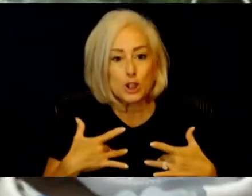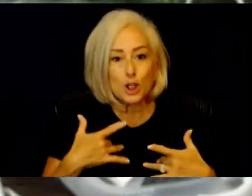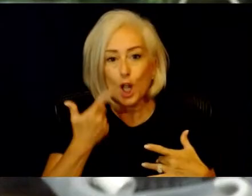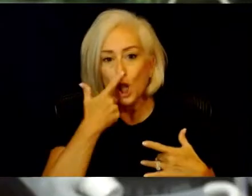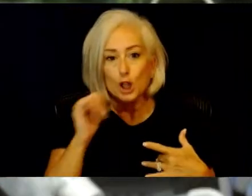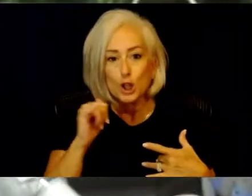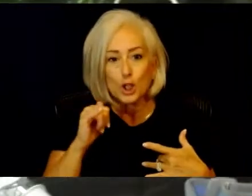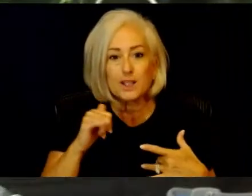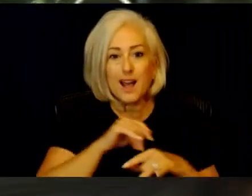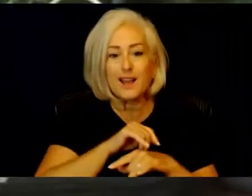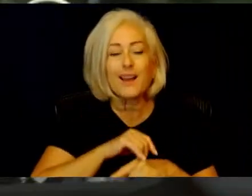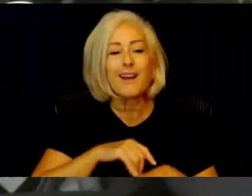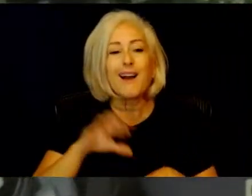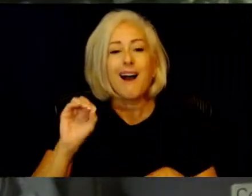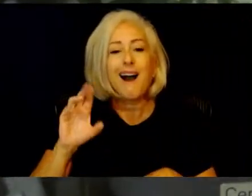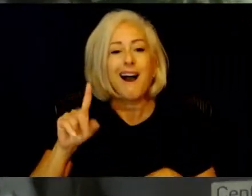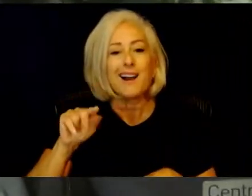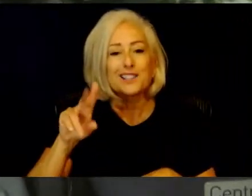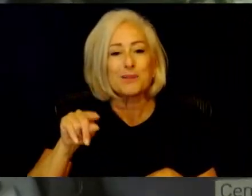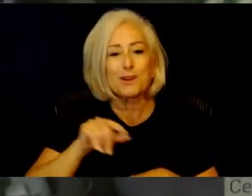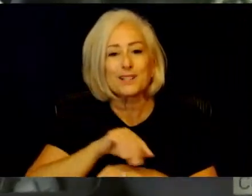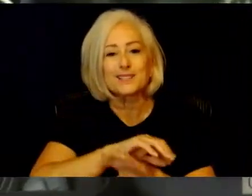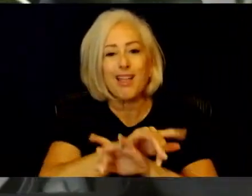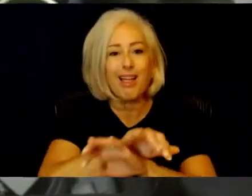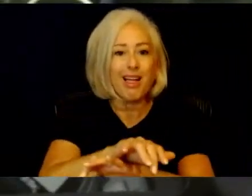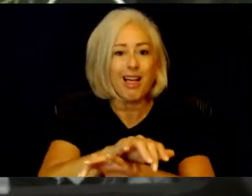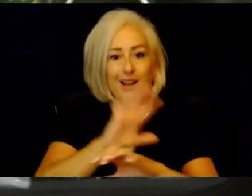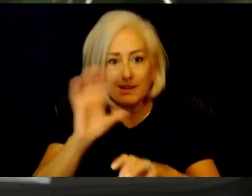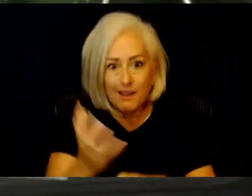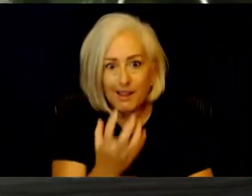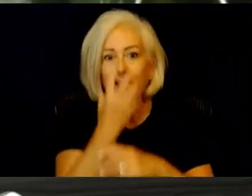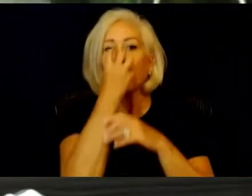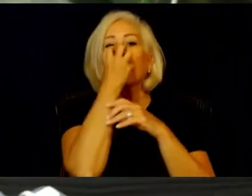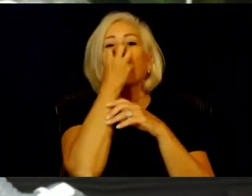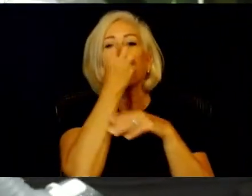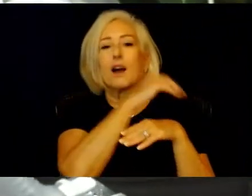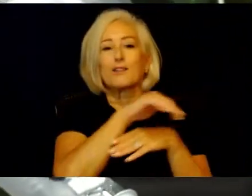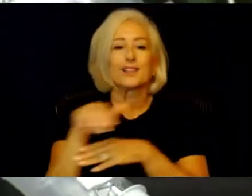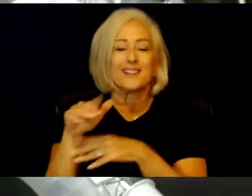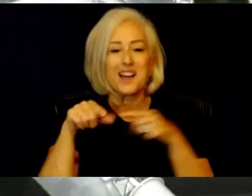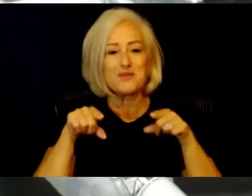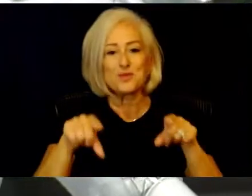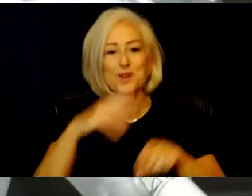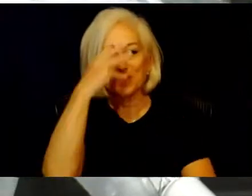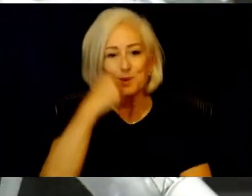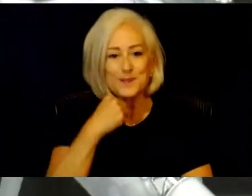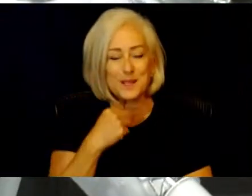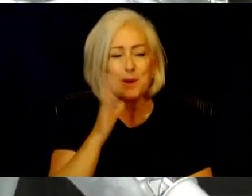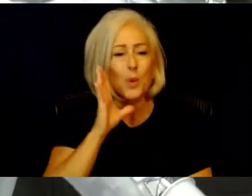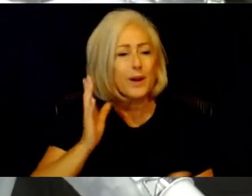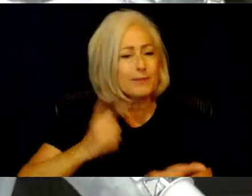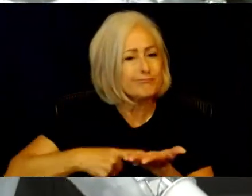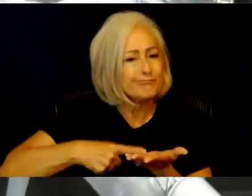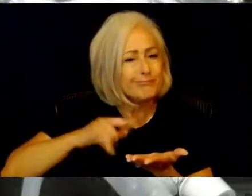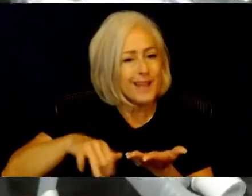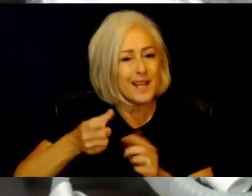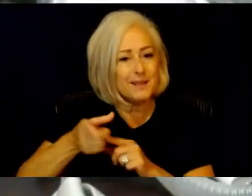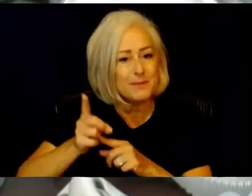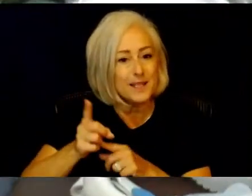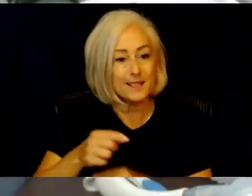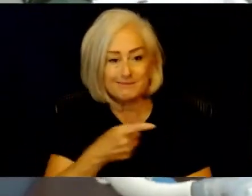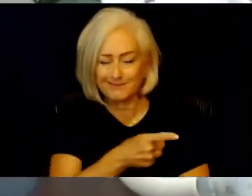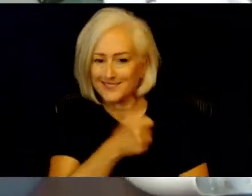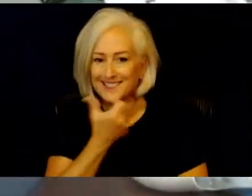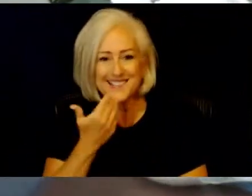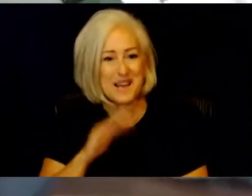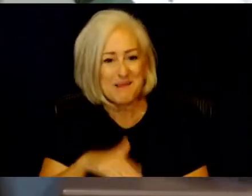That's what you described, and I said that is what it probably feels like. So we're going to talk about that coming up here in just a bit. So guys, this isn't so bad. We're going to